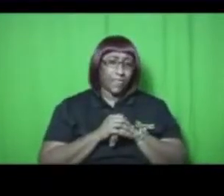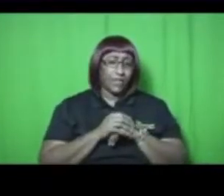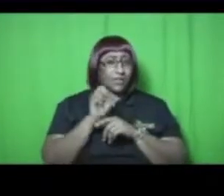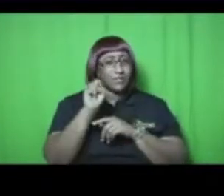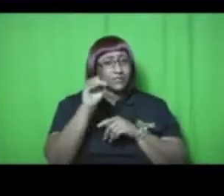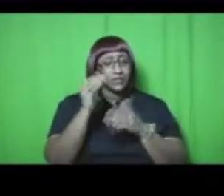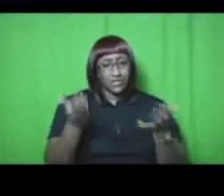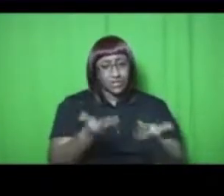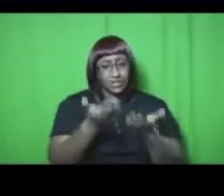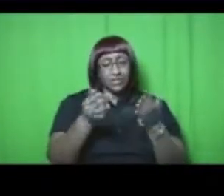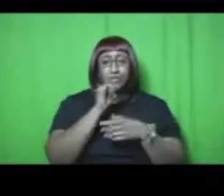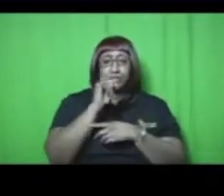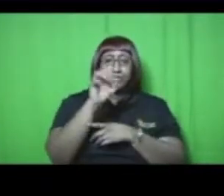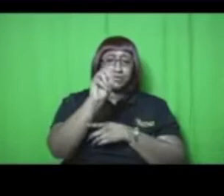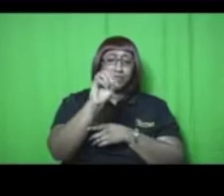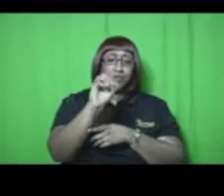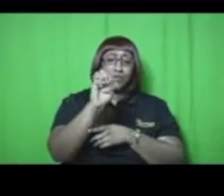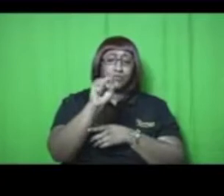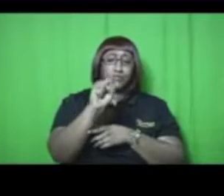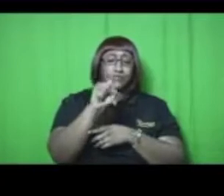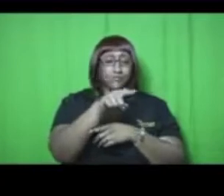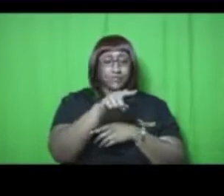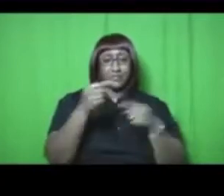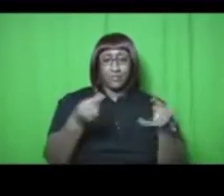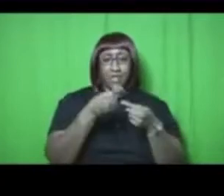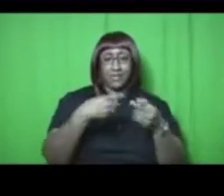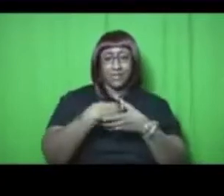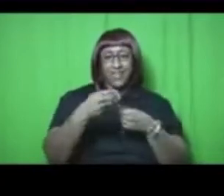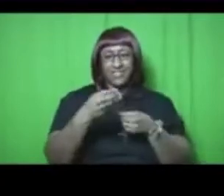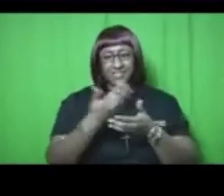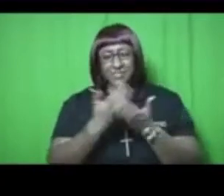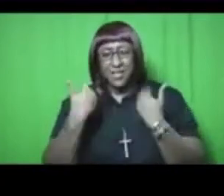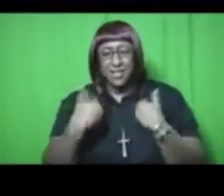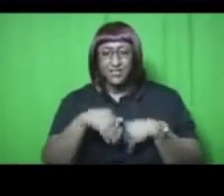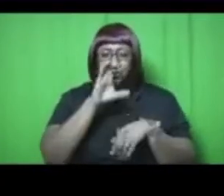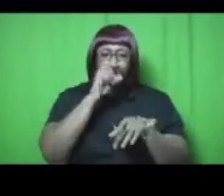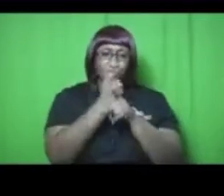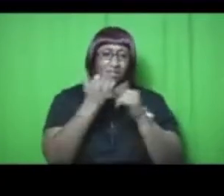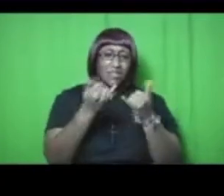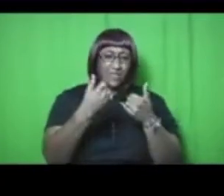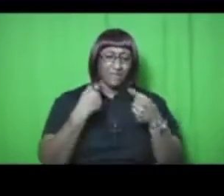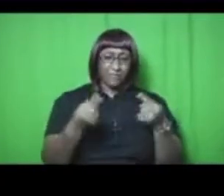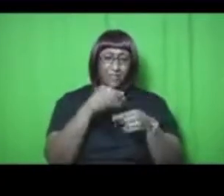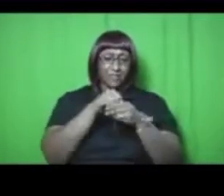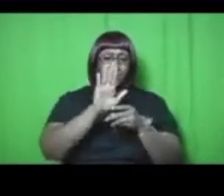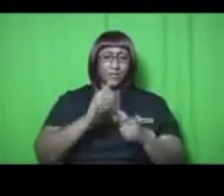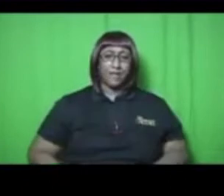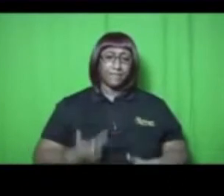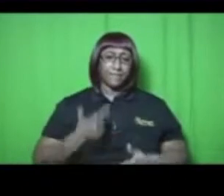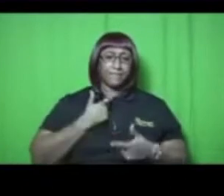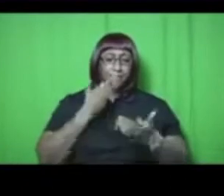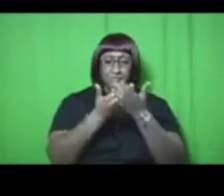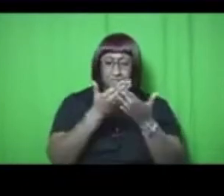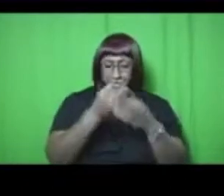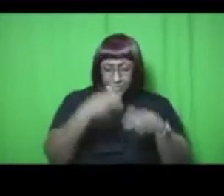And so here is Moses, out of adversity. And somebody's watching me right now, and you got some adversity in your life.